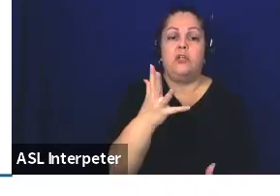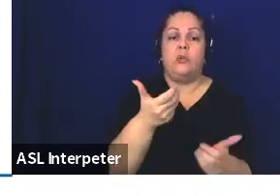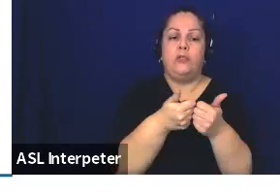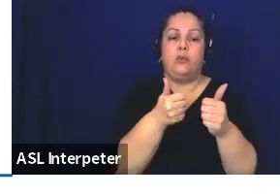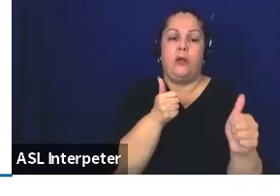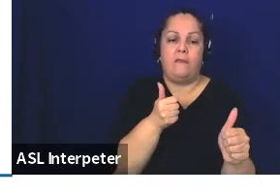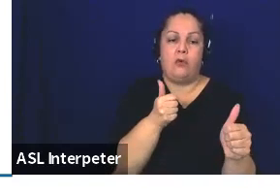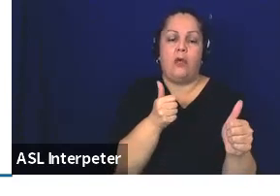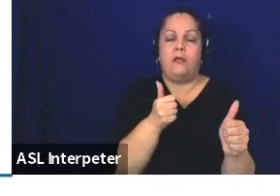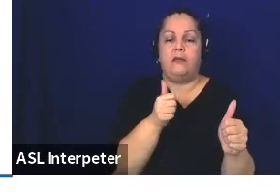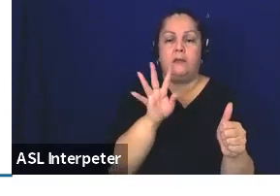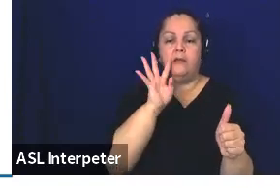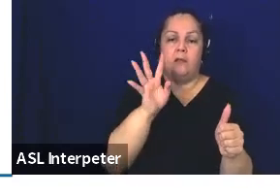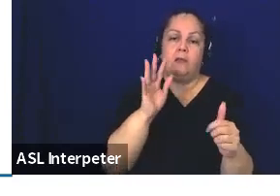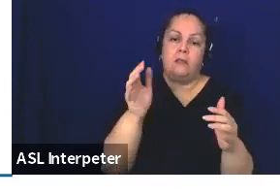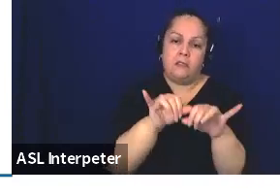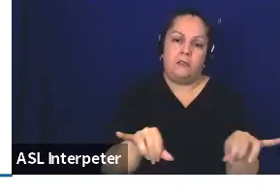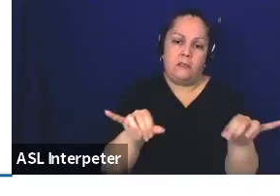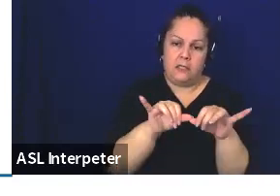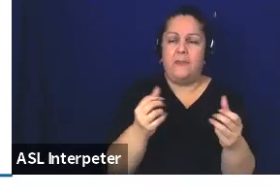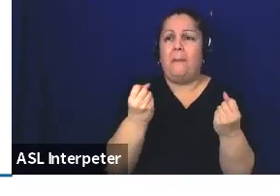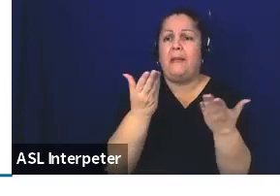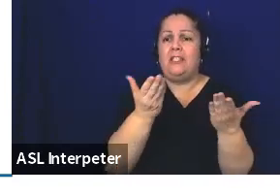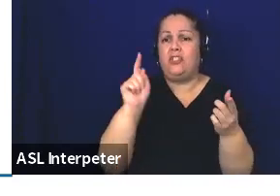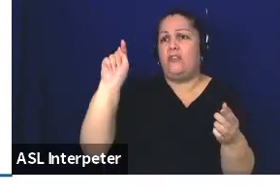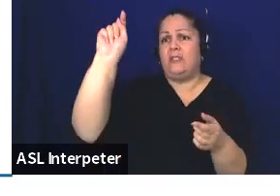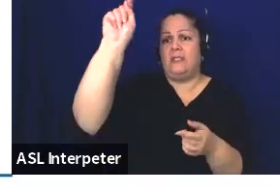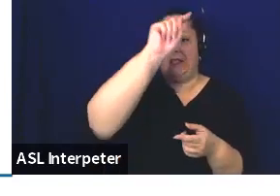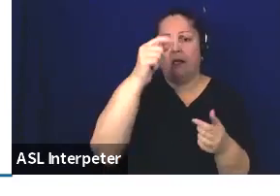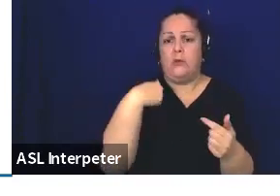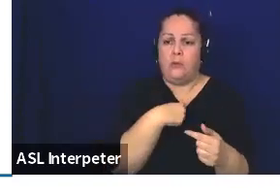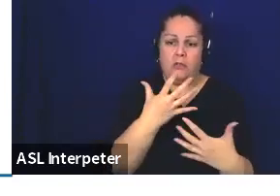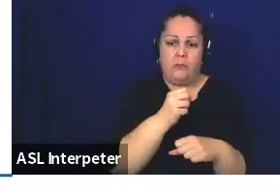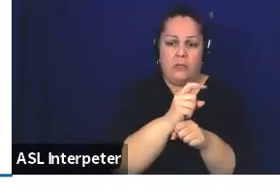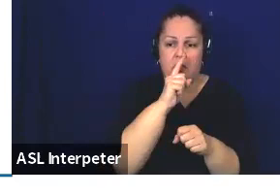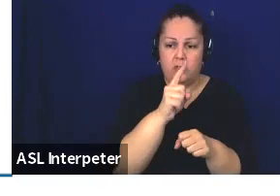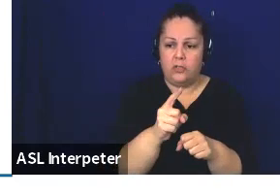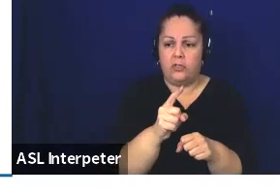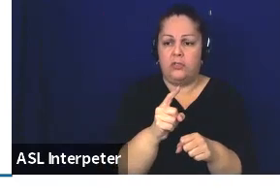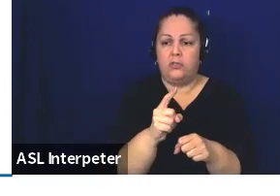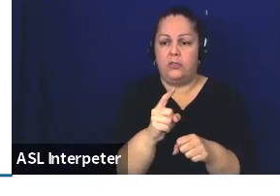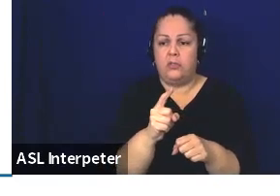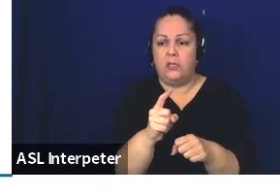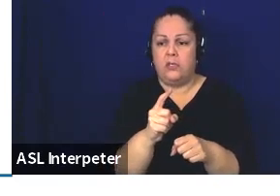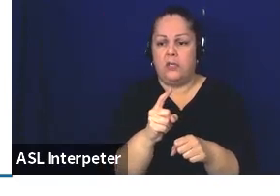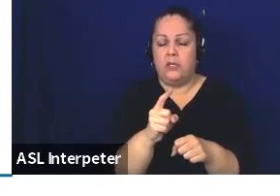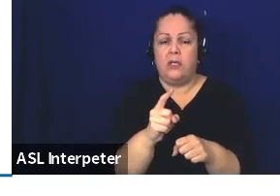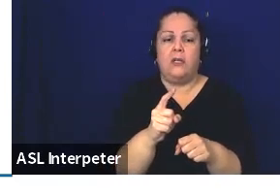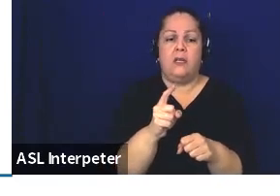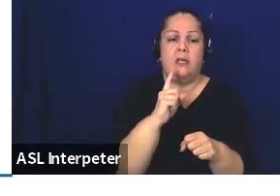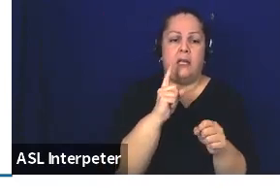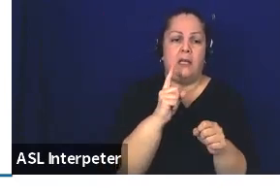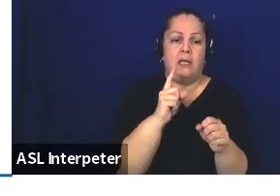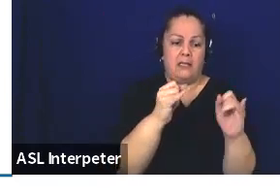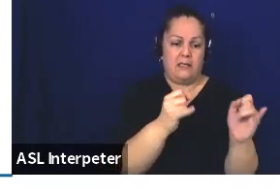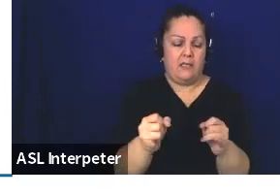the wheel. So there are lots of services out there, and we want to make sure that we're not resending an individual to